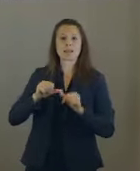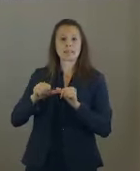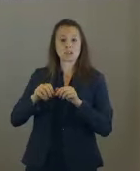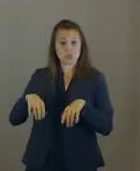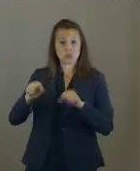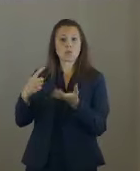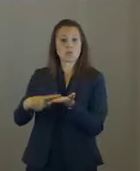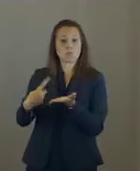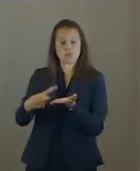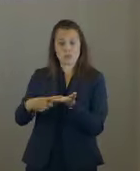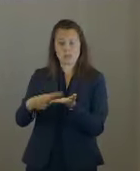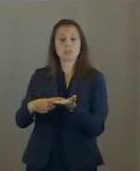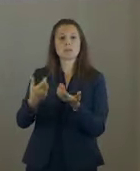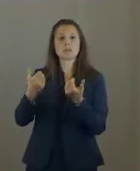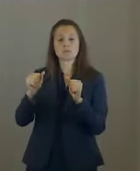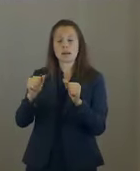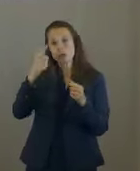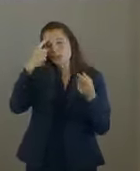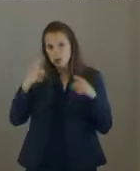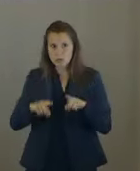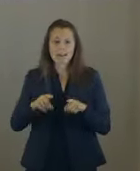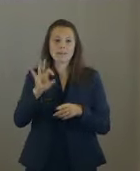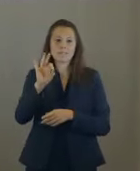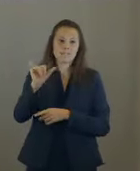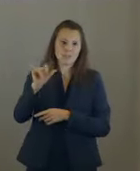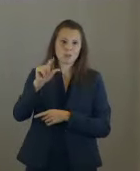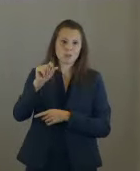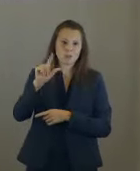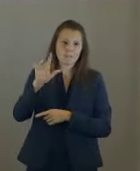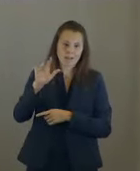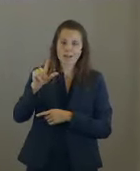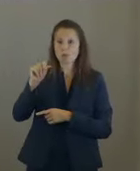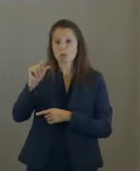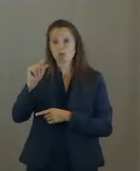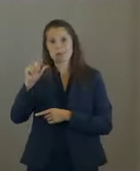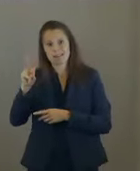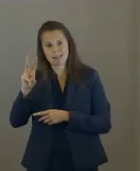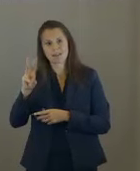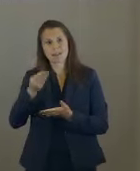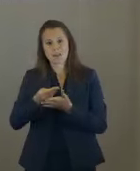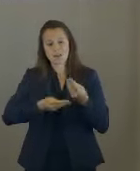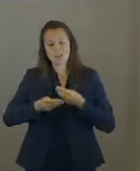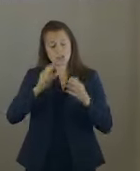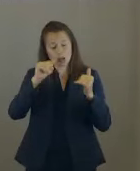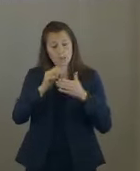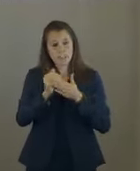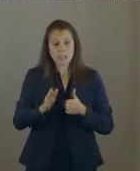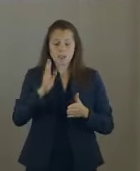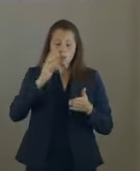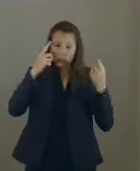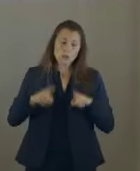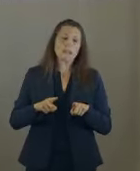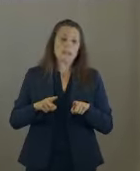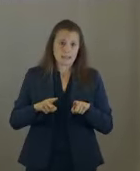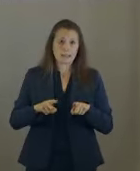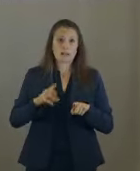hold discussions in their attempts to reach an agreement on the fiscal year 25-26 budget. Hopefully, the leaders will find consensus and will be able